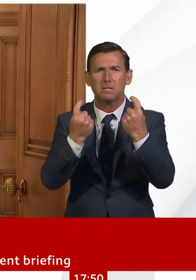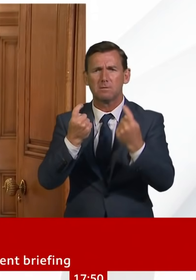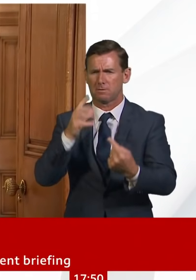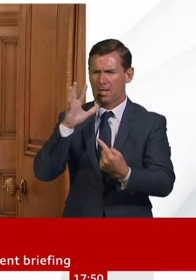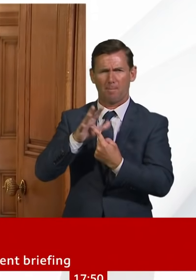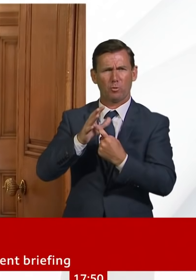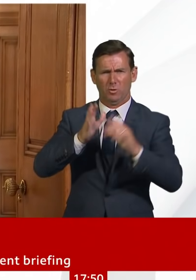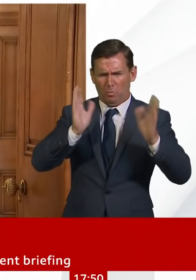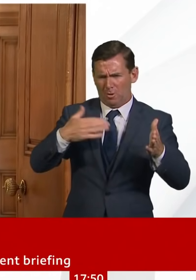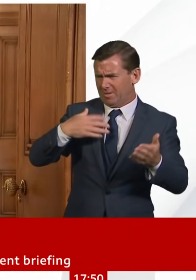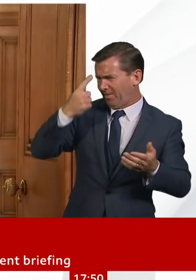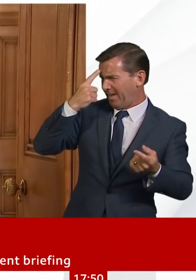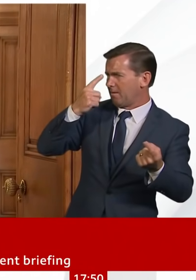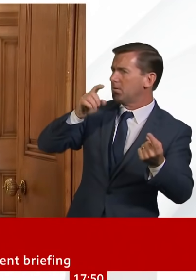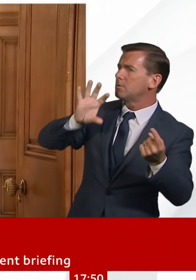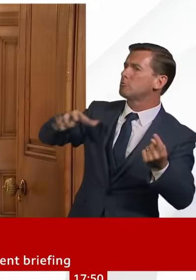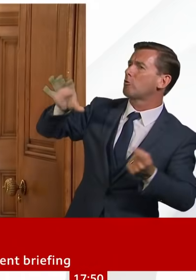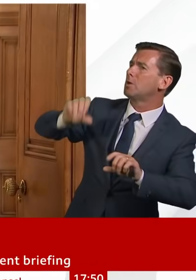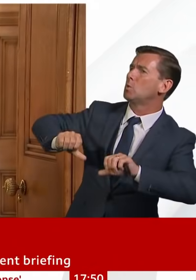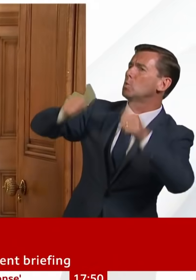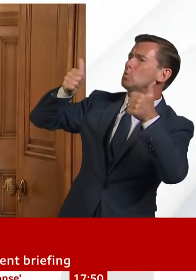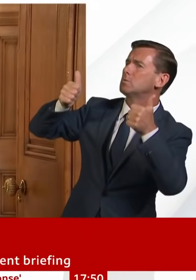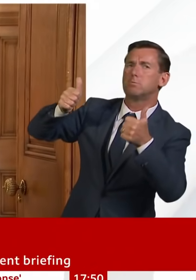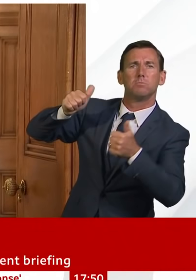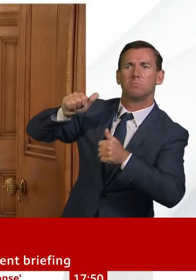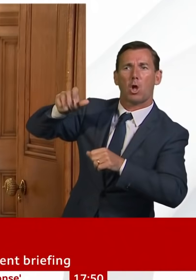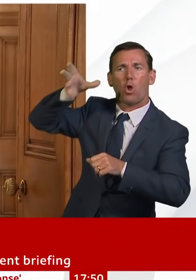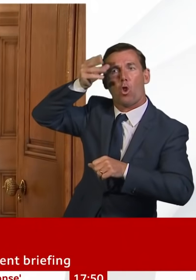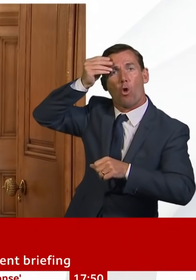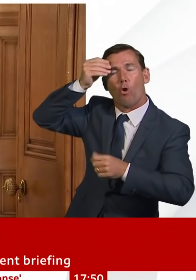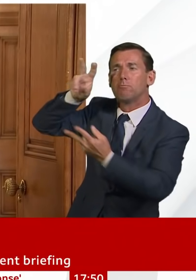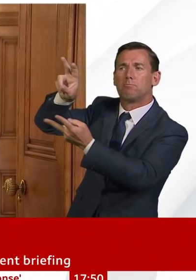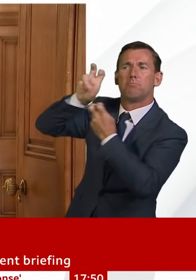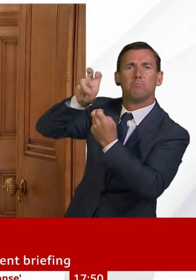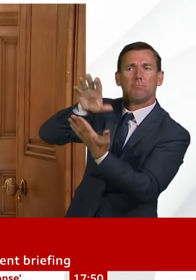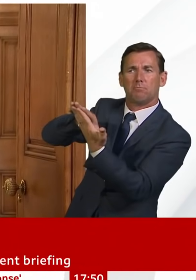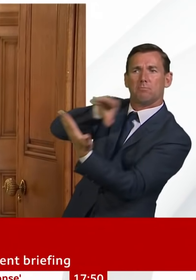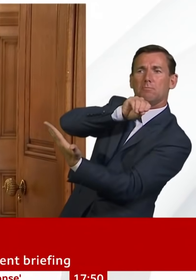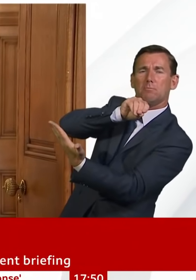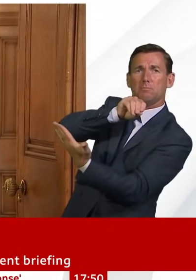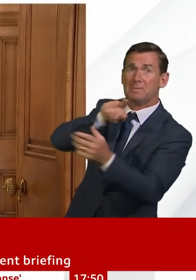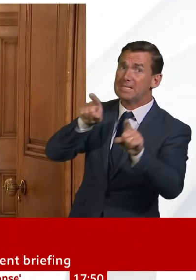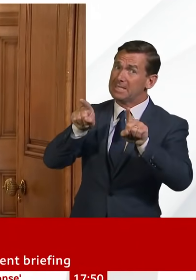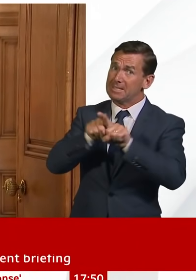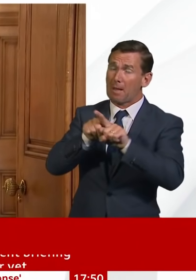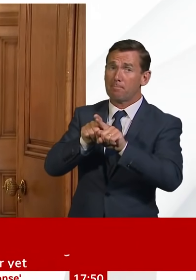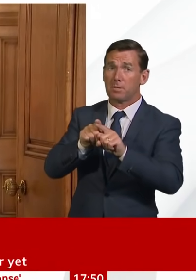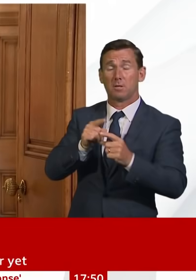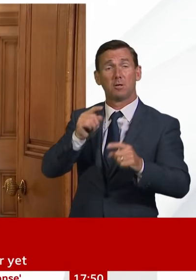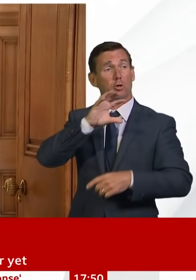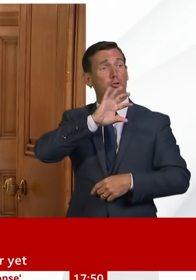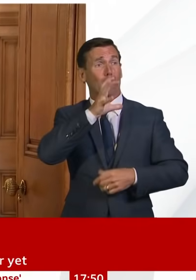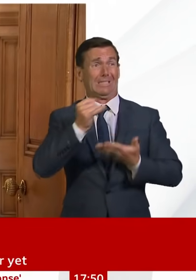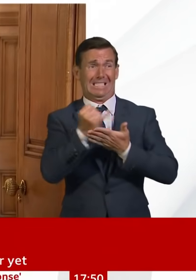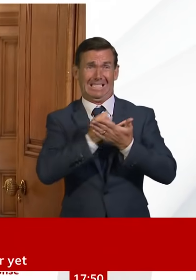take that into account. You learn from where things are going well. In fact, we learn also from places where things aren't going so